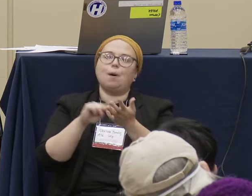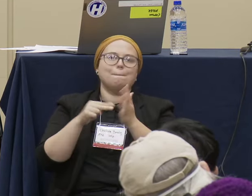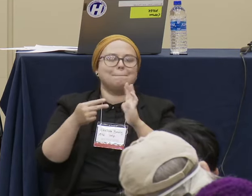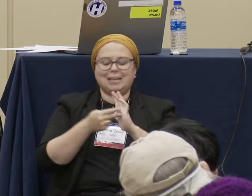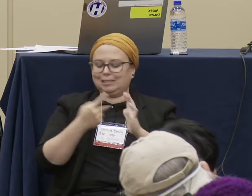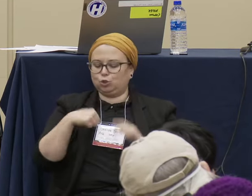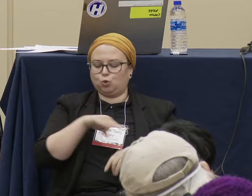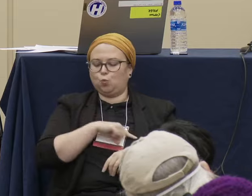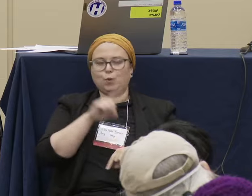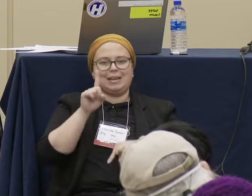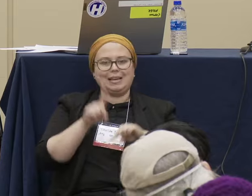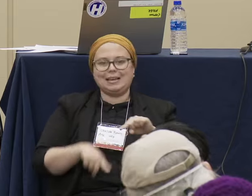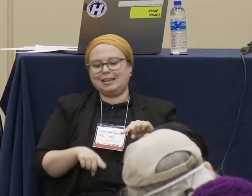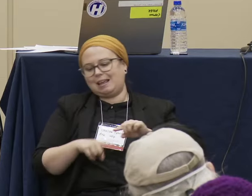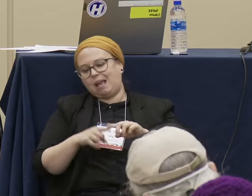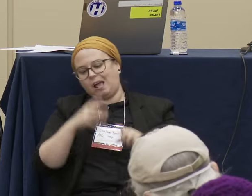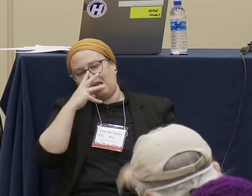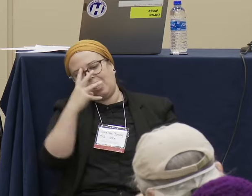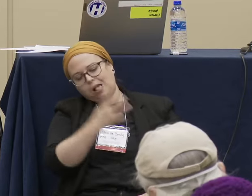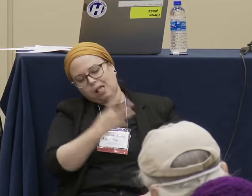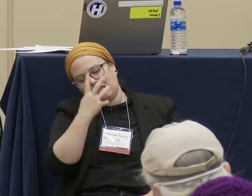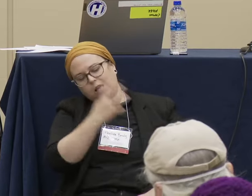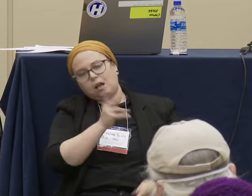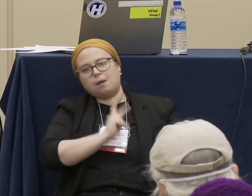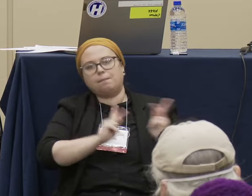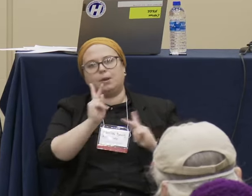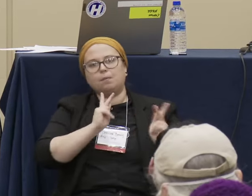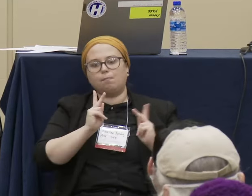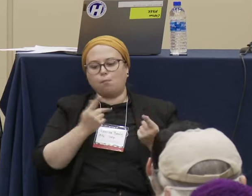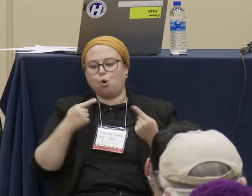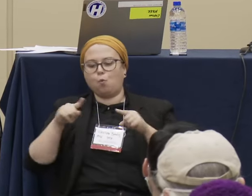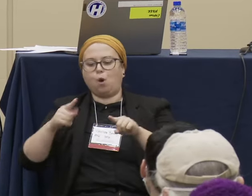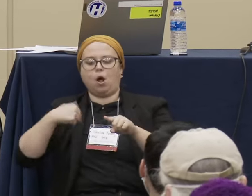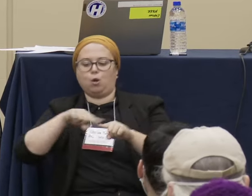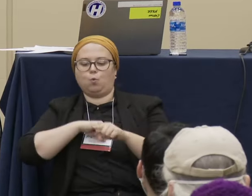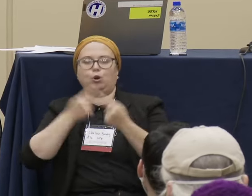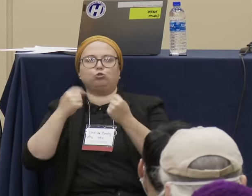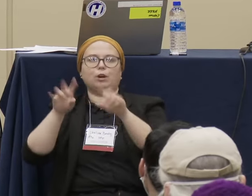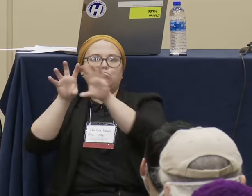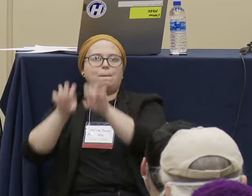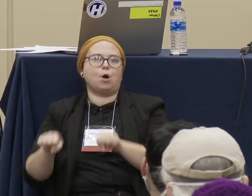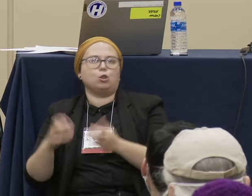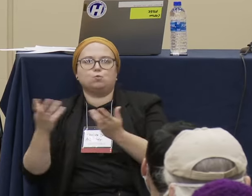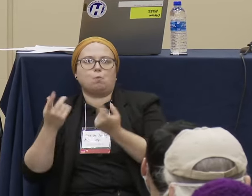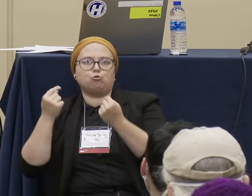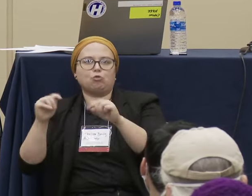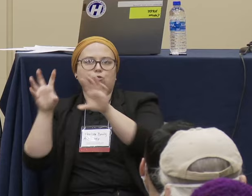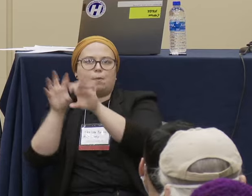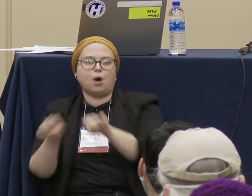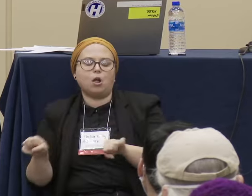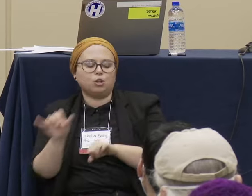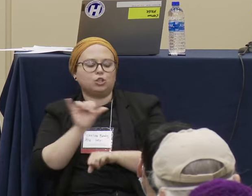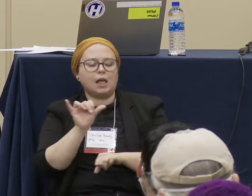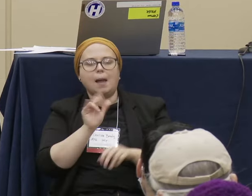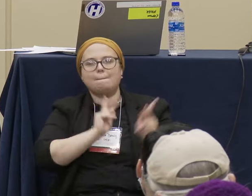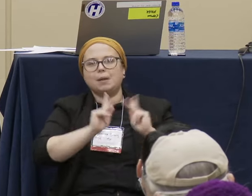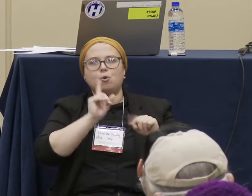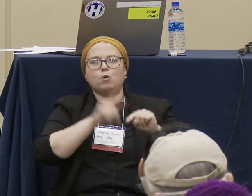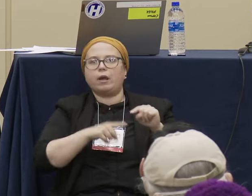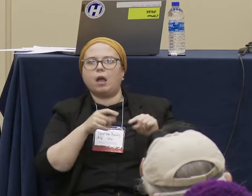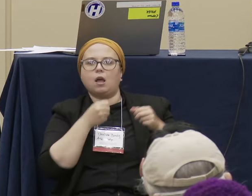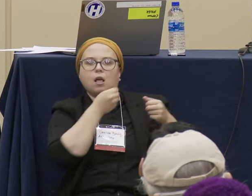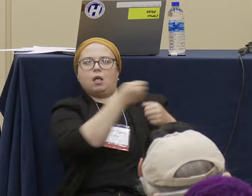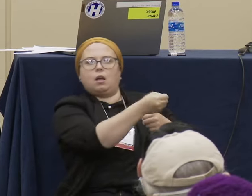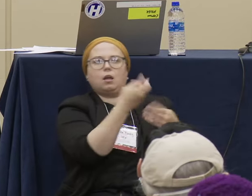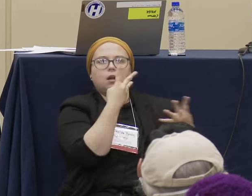languish while we try to abolish the thing that we're trying to abolish, right? Like people can't die in prisons because we have this idea